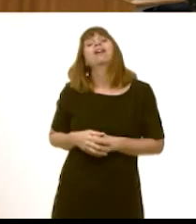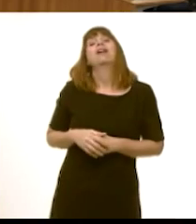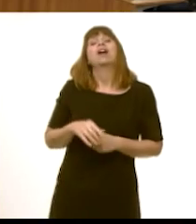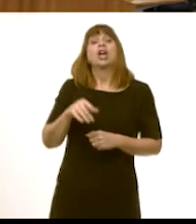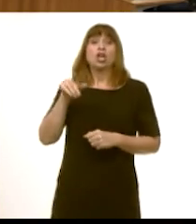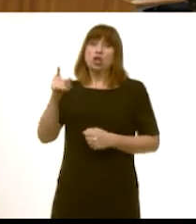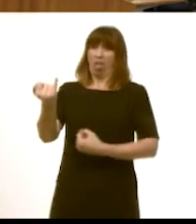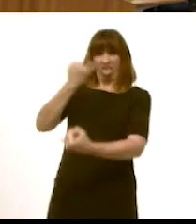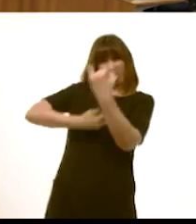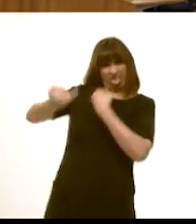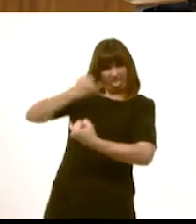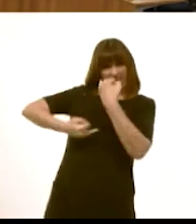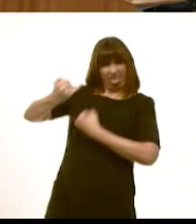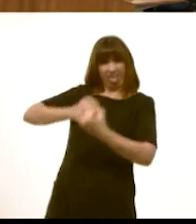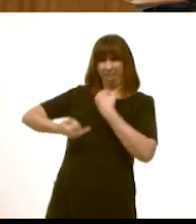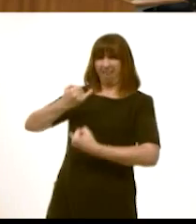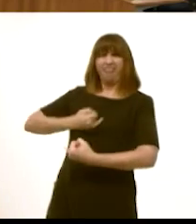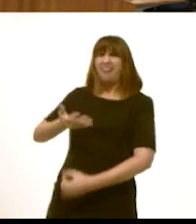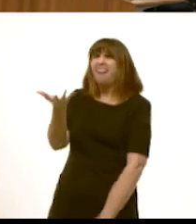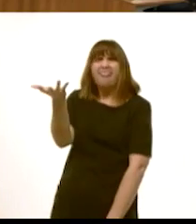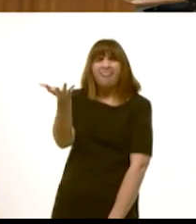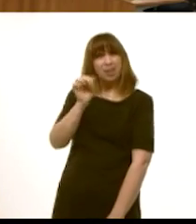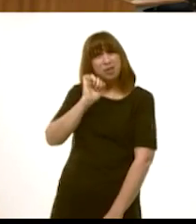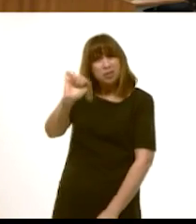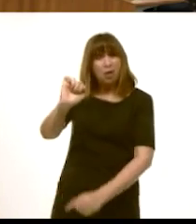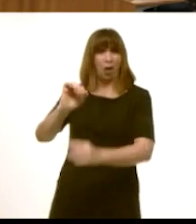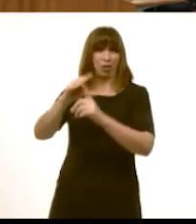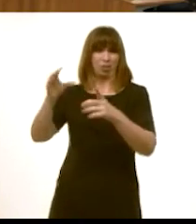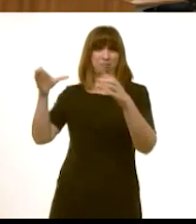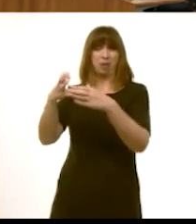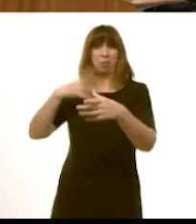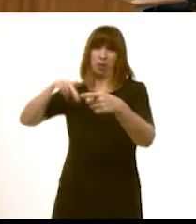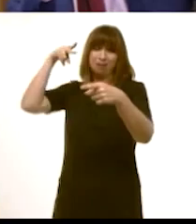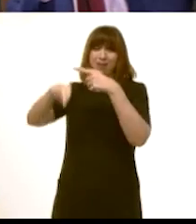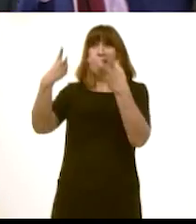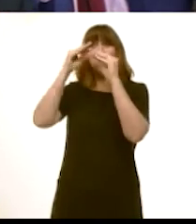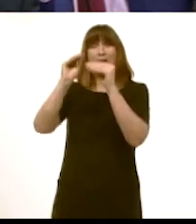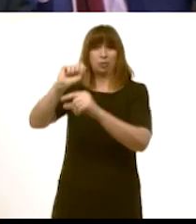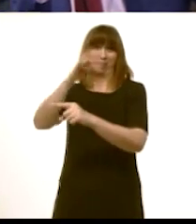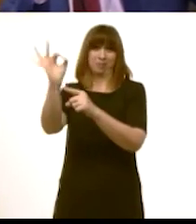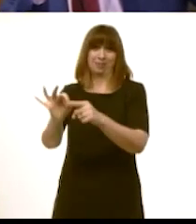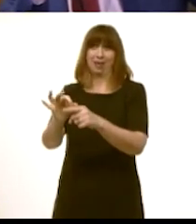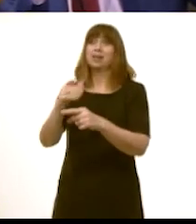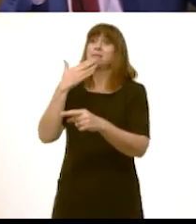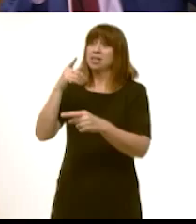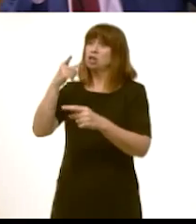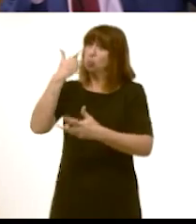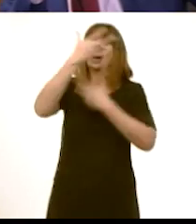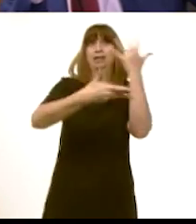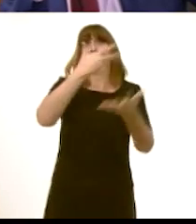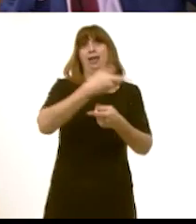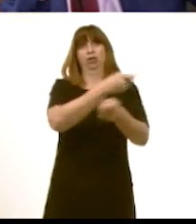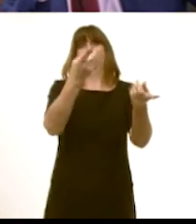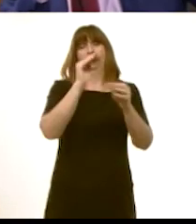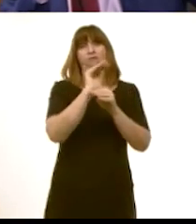and criticise us in terms of education when his own party wants to cut spending by 12%. Go and explain that to FE students.